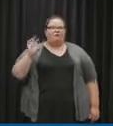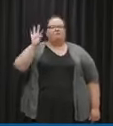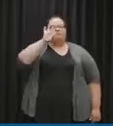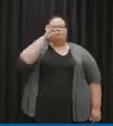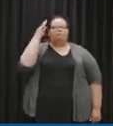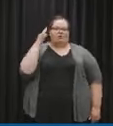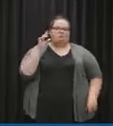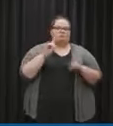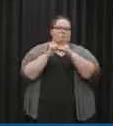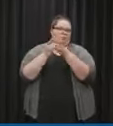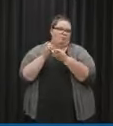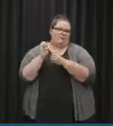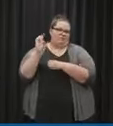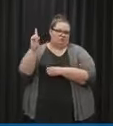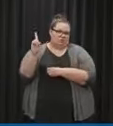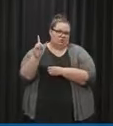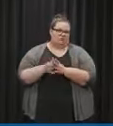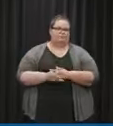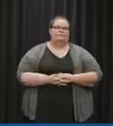information. Thank you.